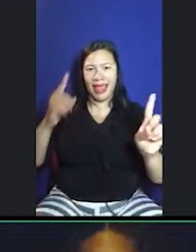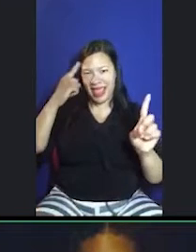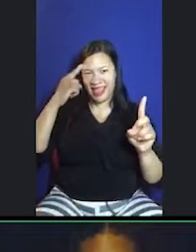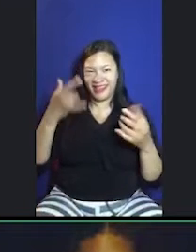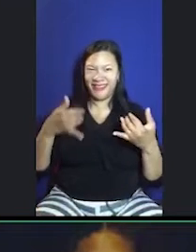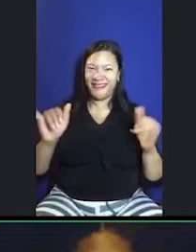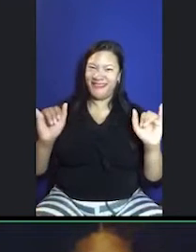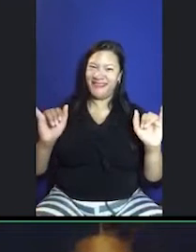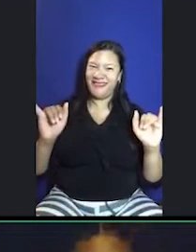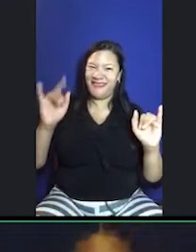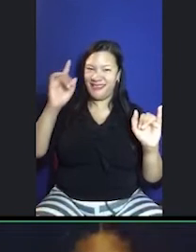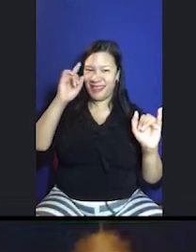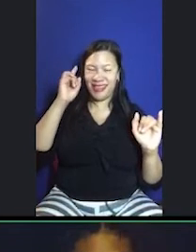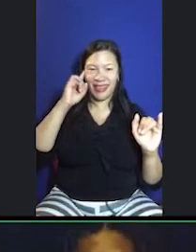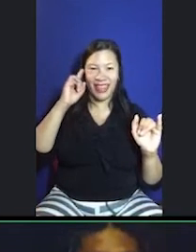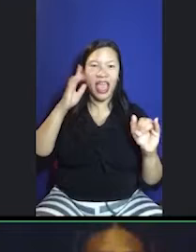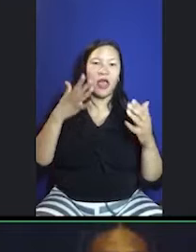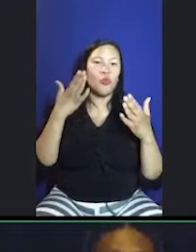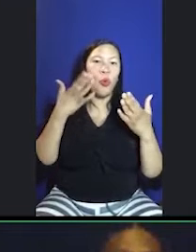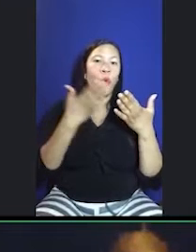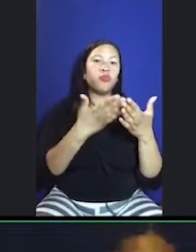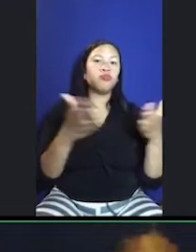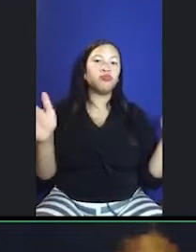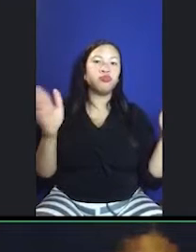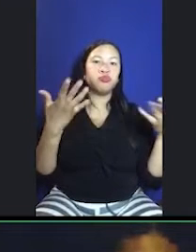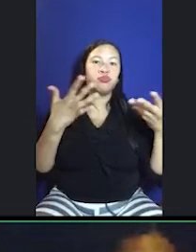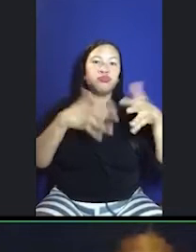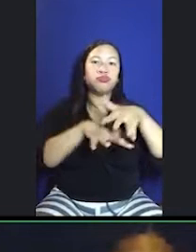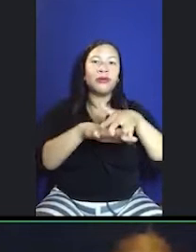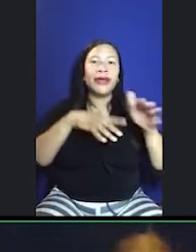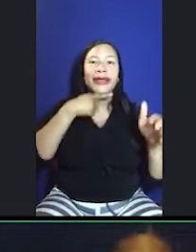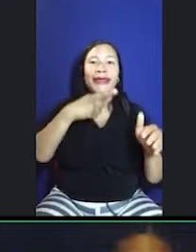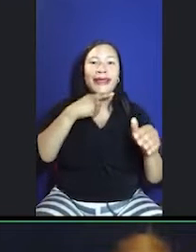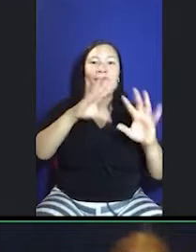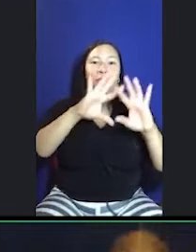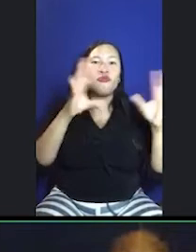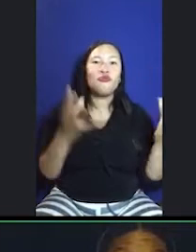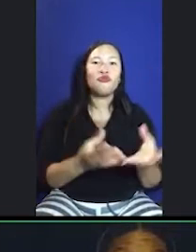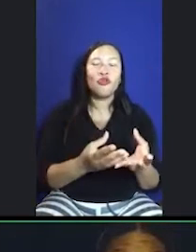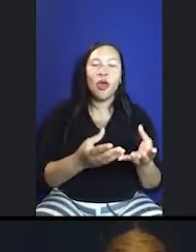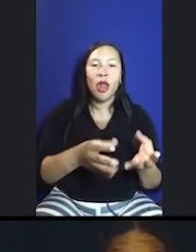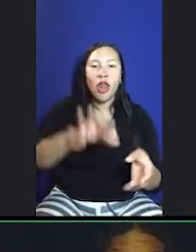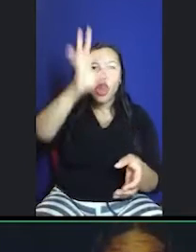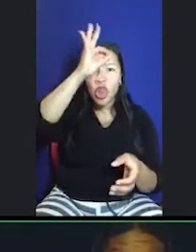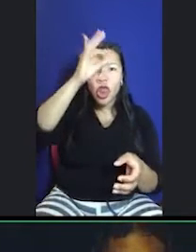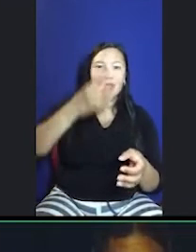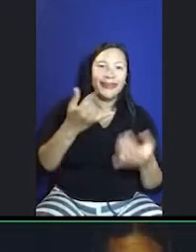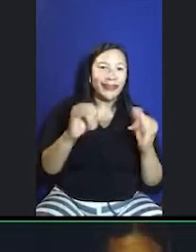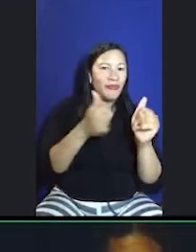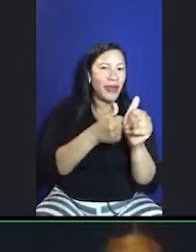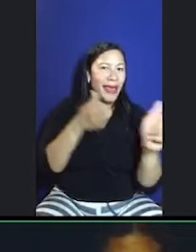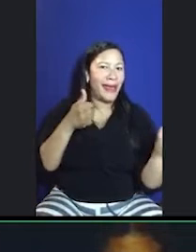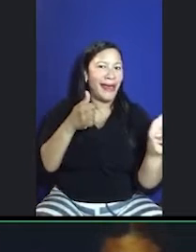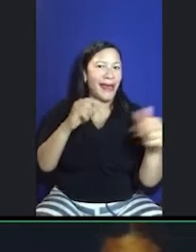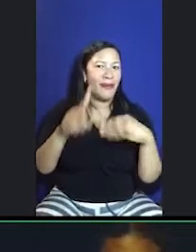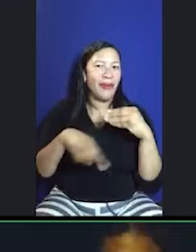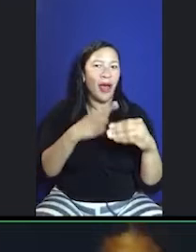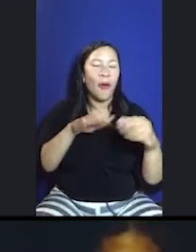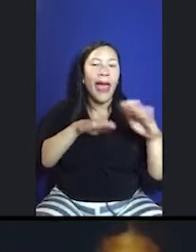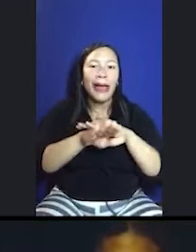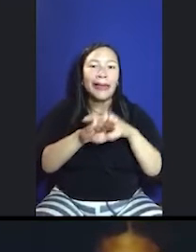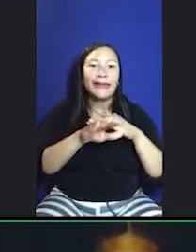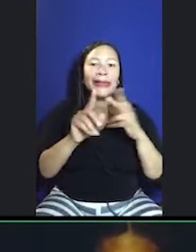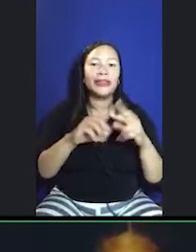the mainstream hearing world is still behind as it relates to, in general, access and